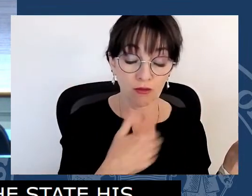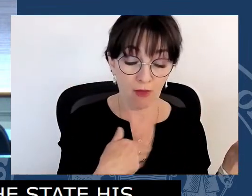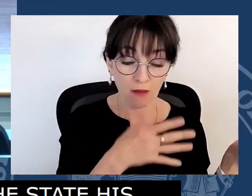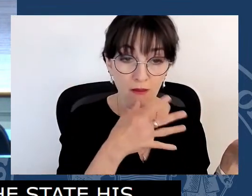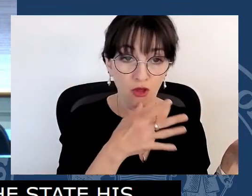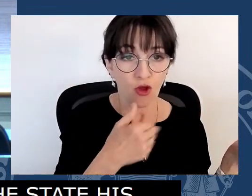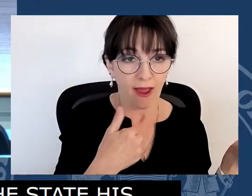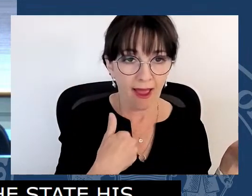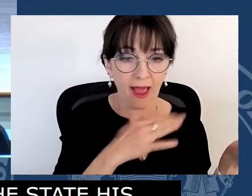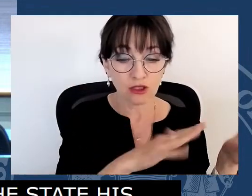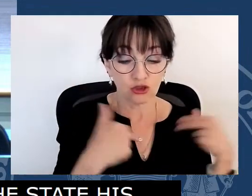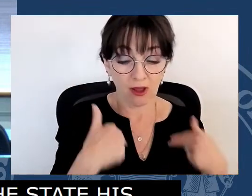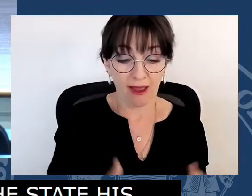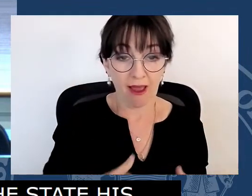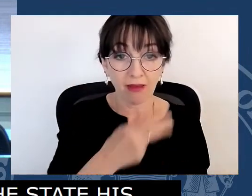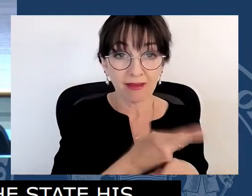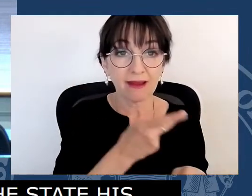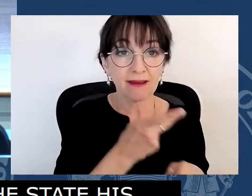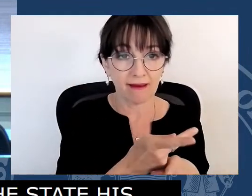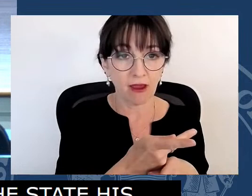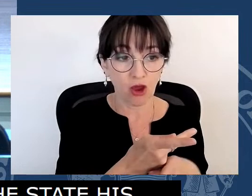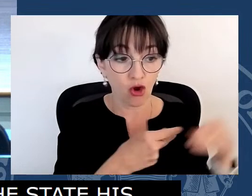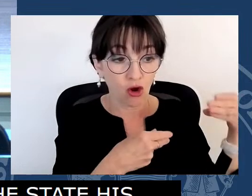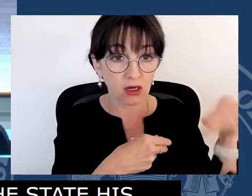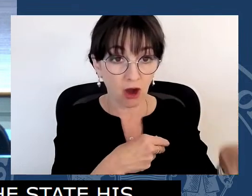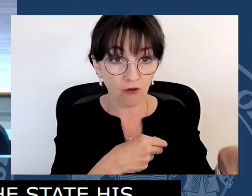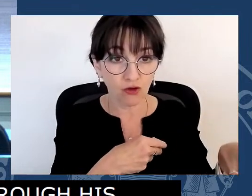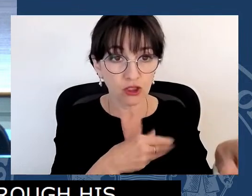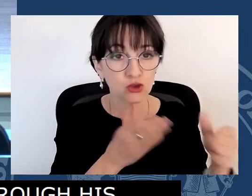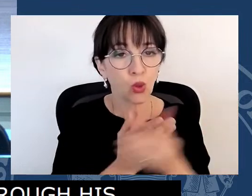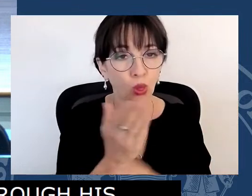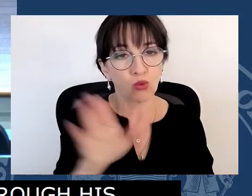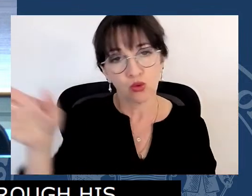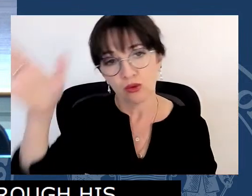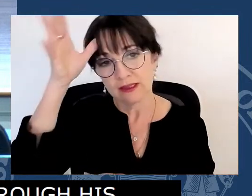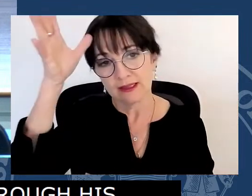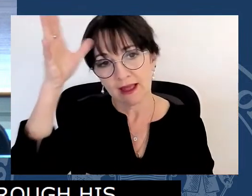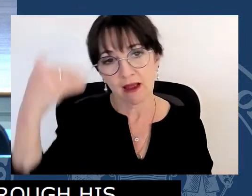And it's very different, I assure you, her needs, than other retirees.